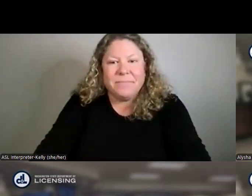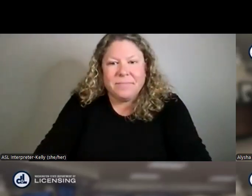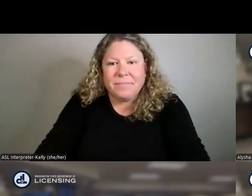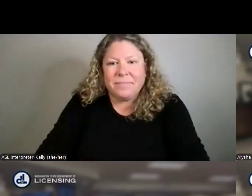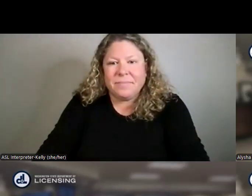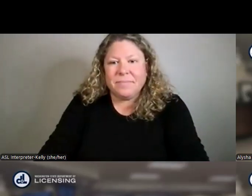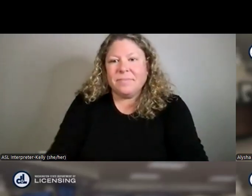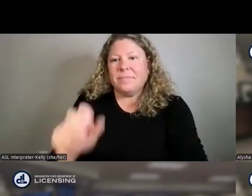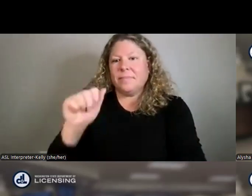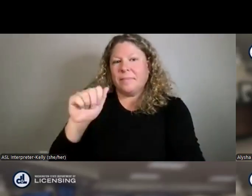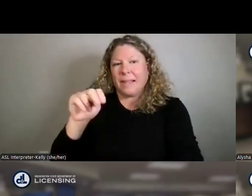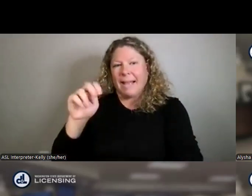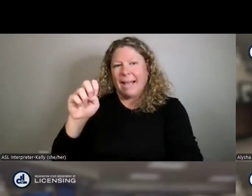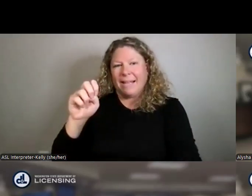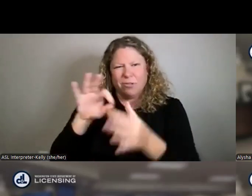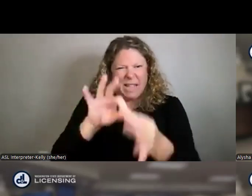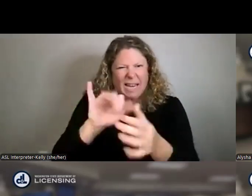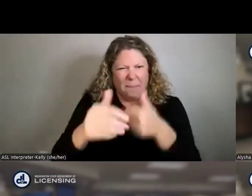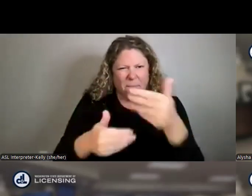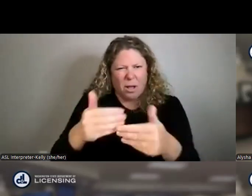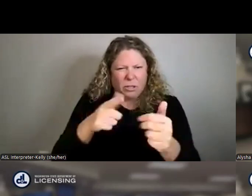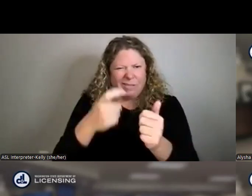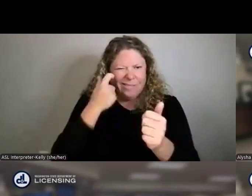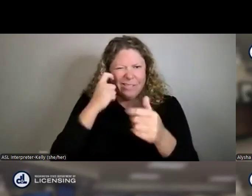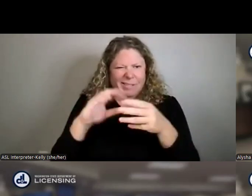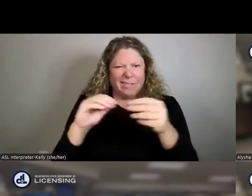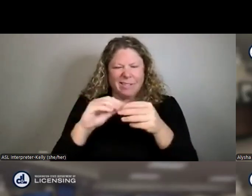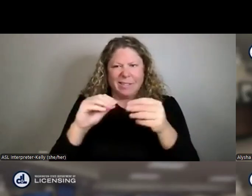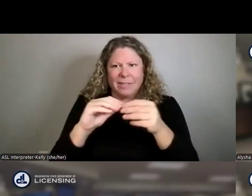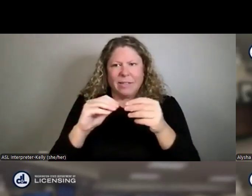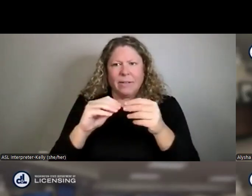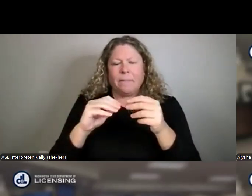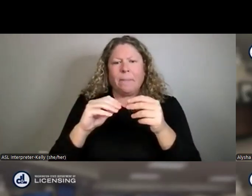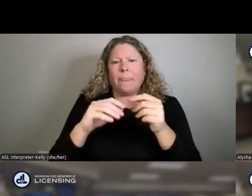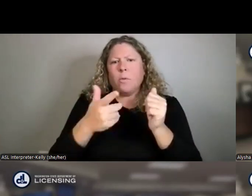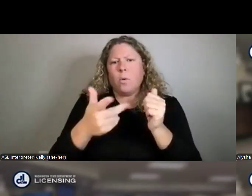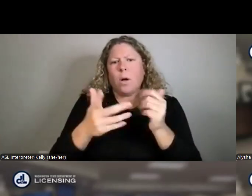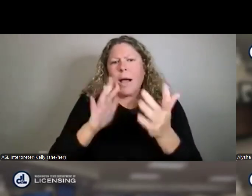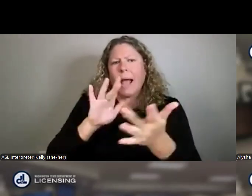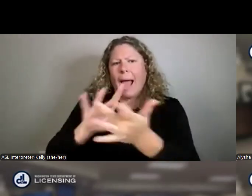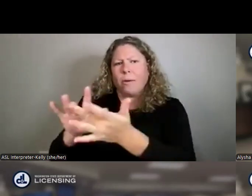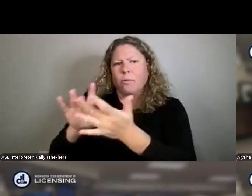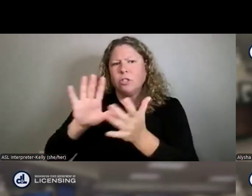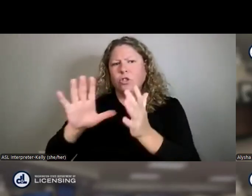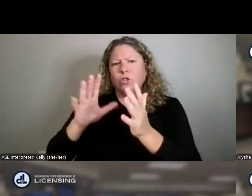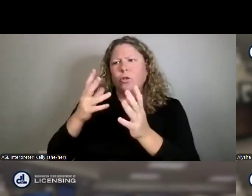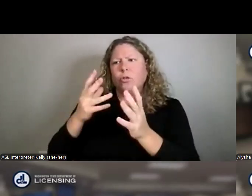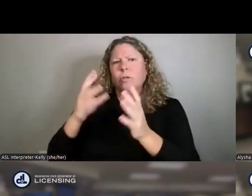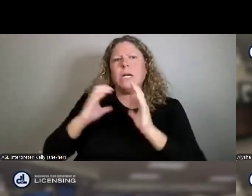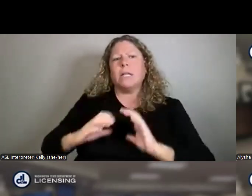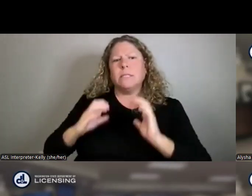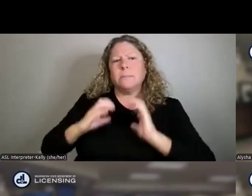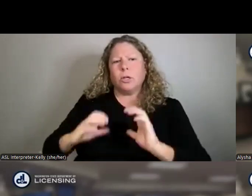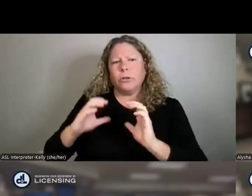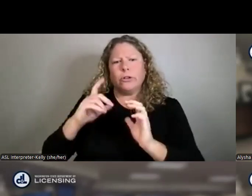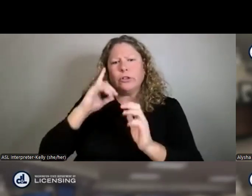So related to this process that y'all just did, what did your outreach to your external customers look like? And did you have